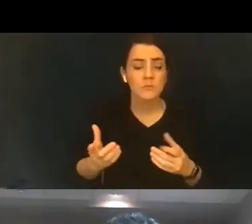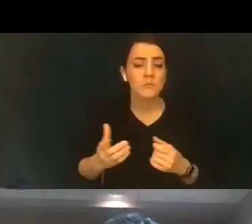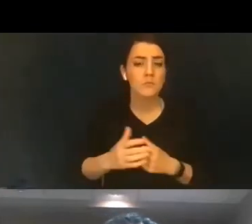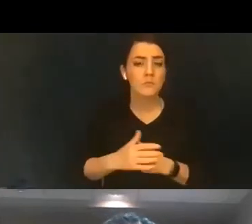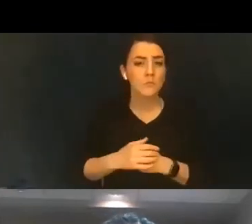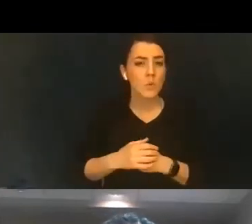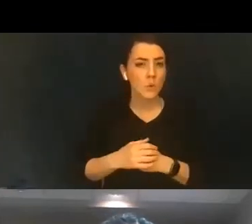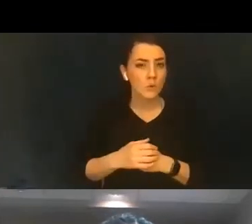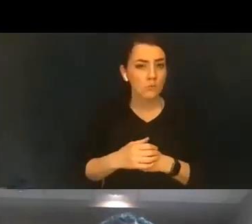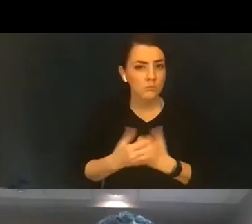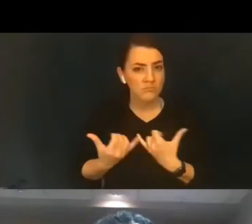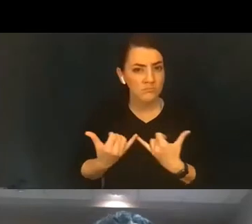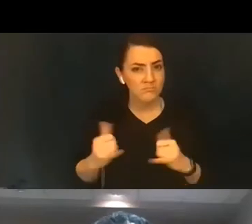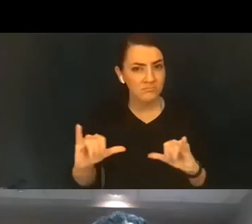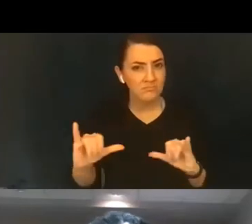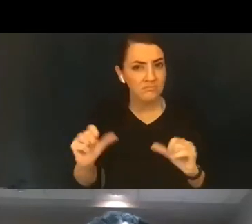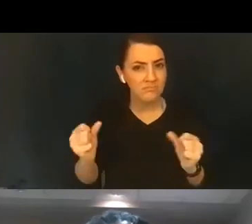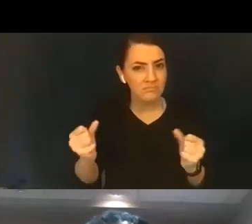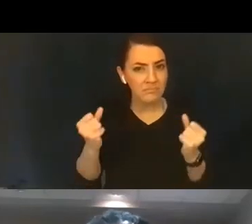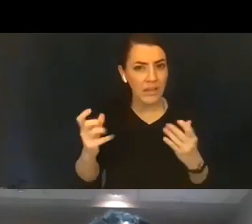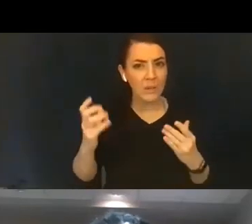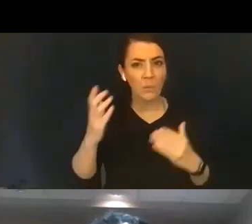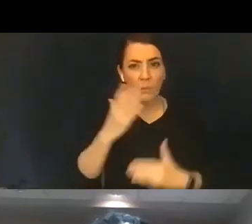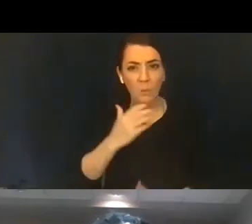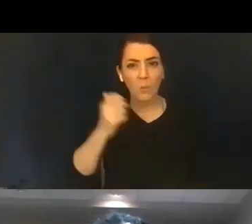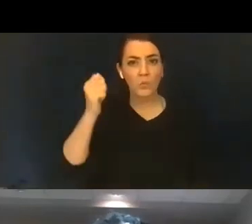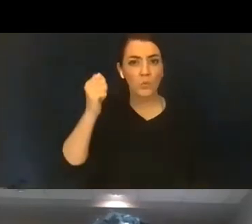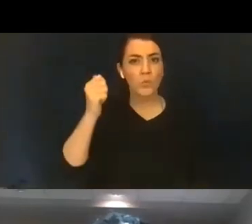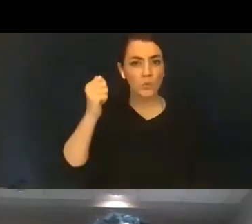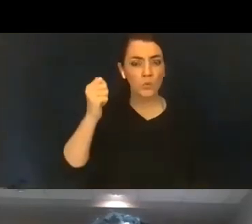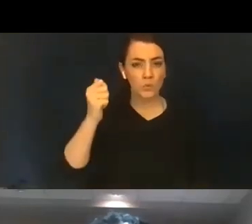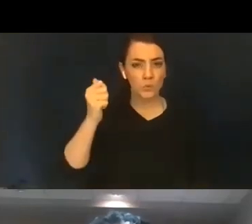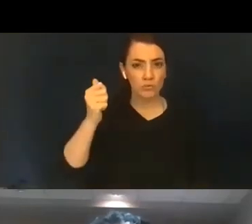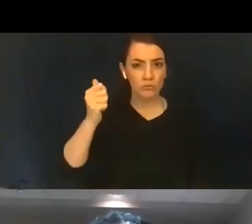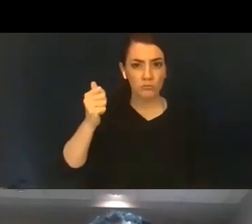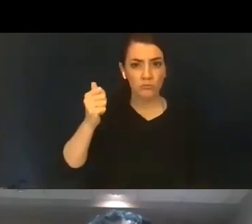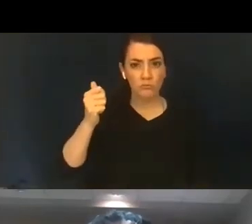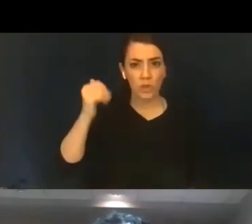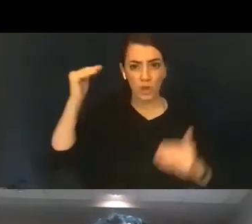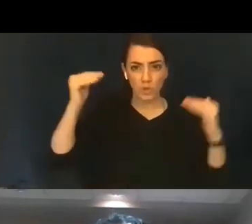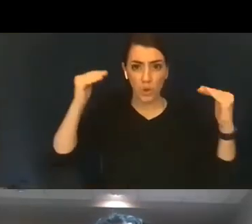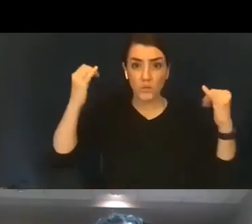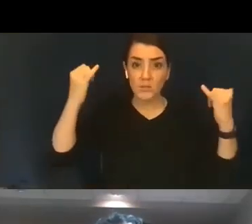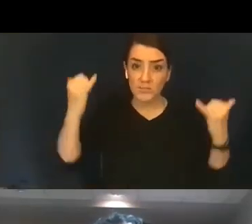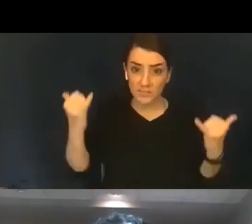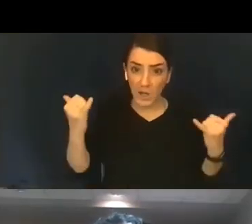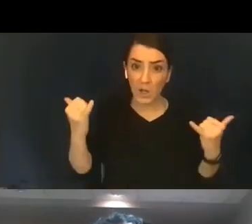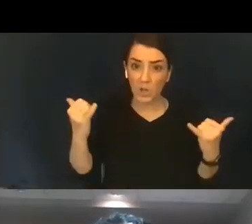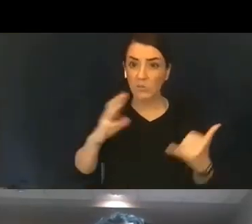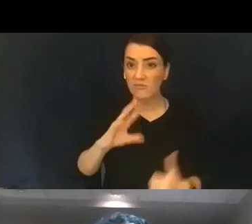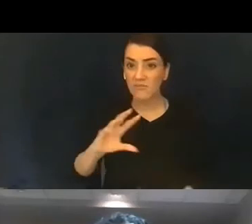lot of, and in particular, a lot of the child soldiers who are in their 50s today,